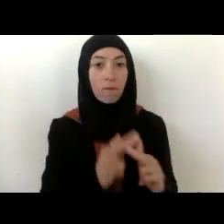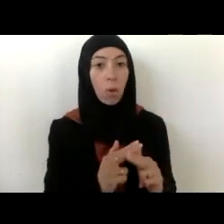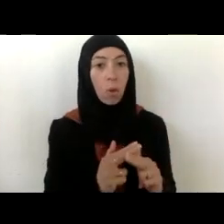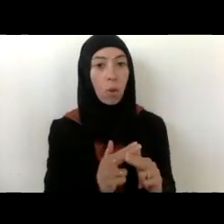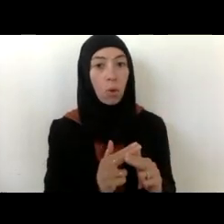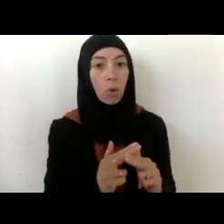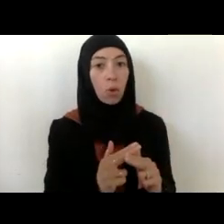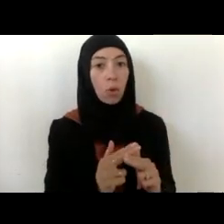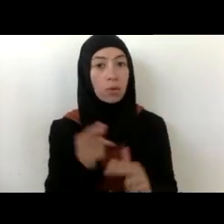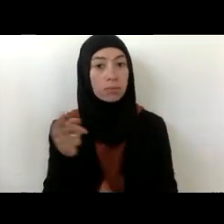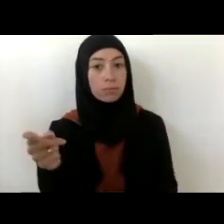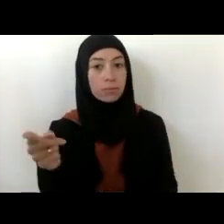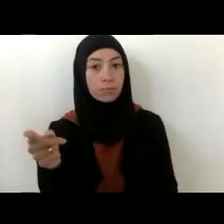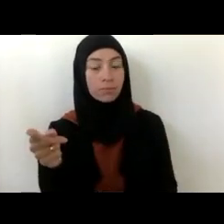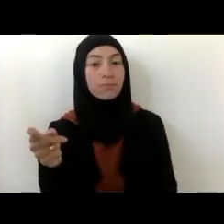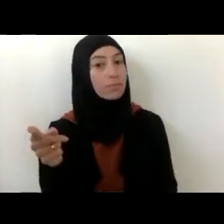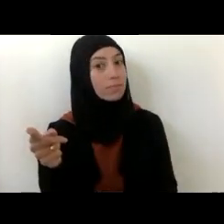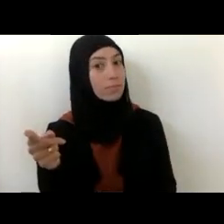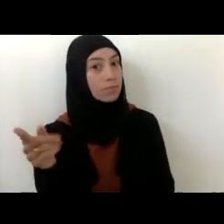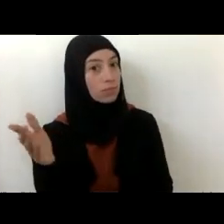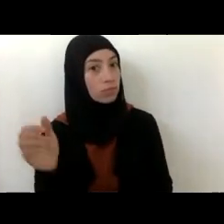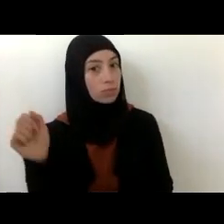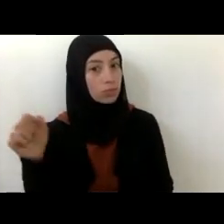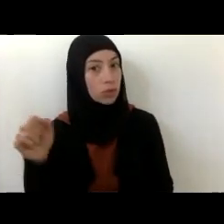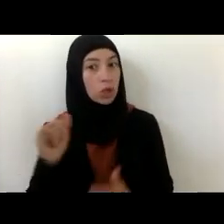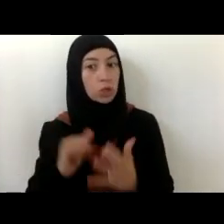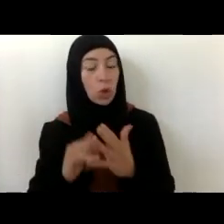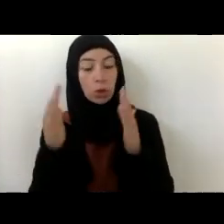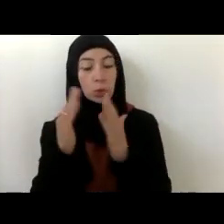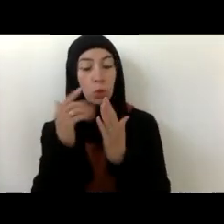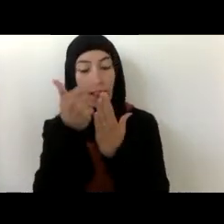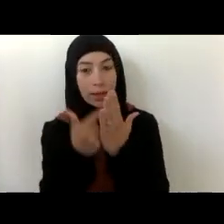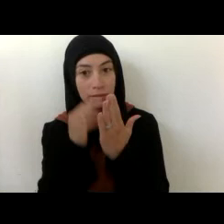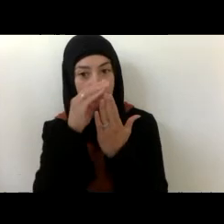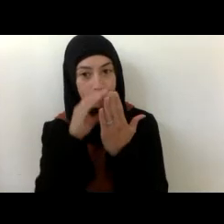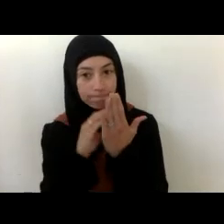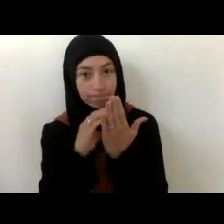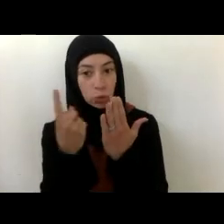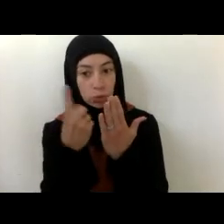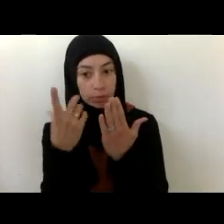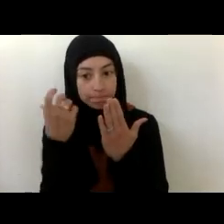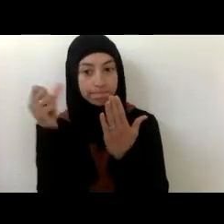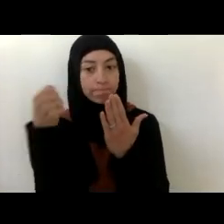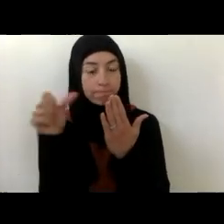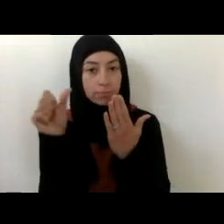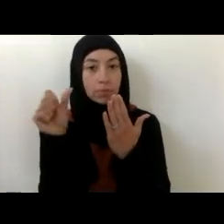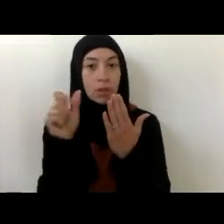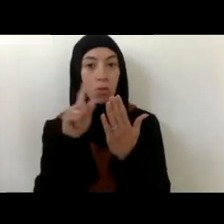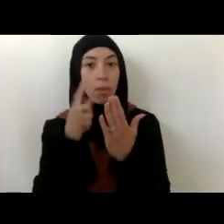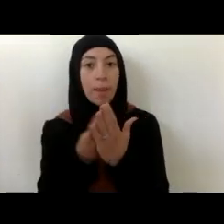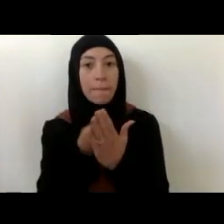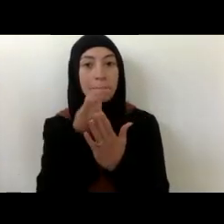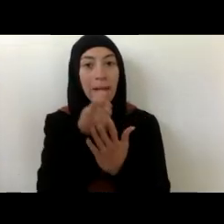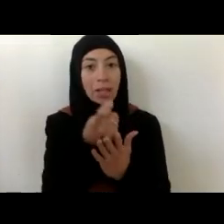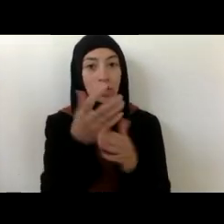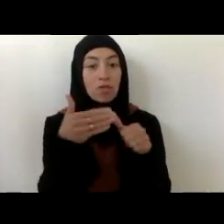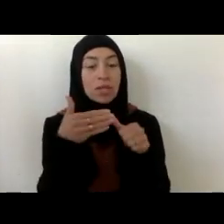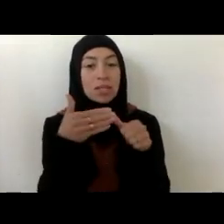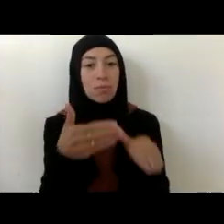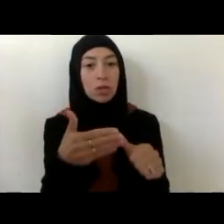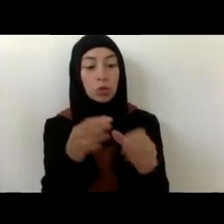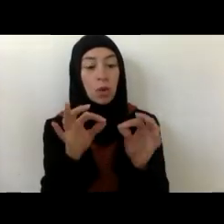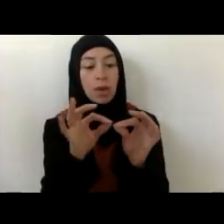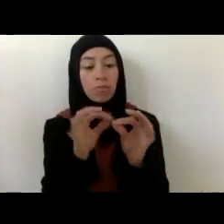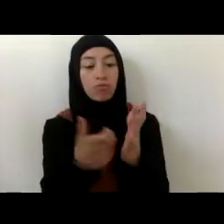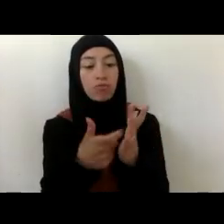so the shortlisted artists will then be paid to respond to a brief. So there'll